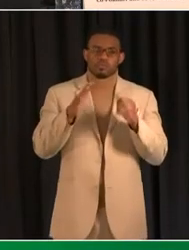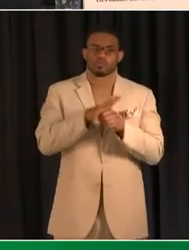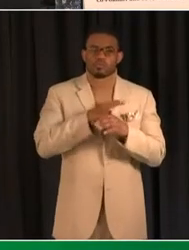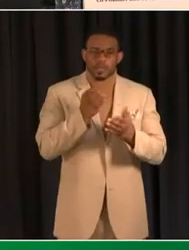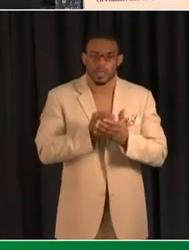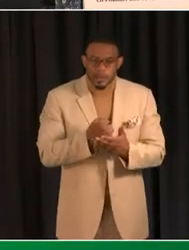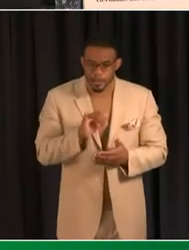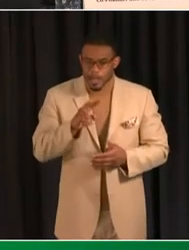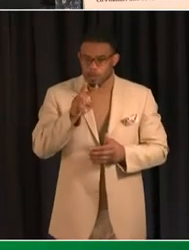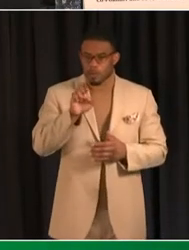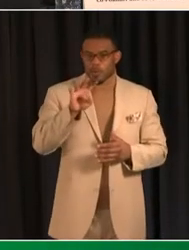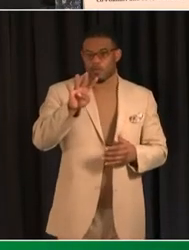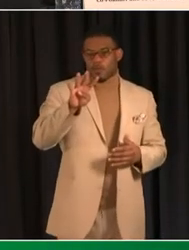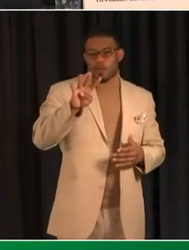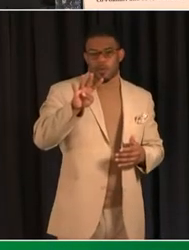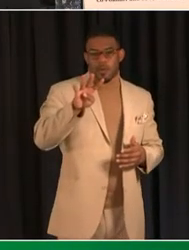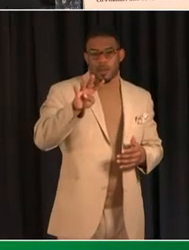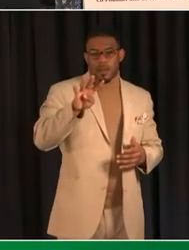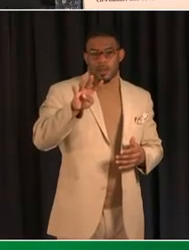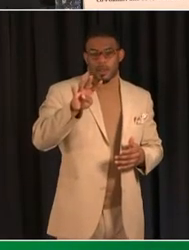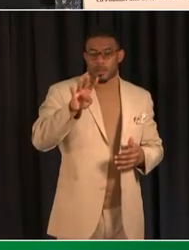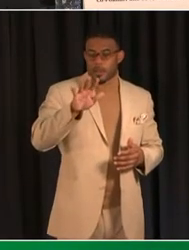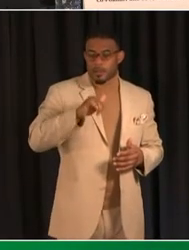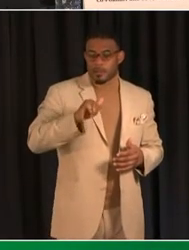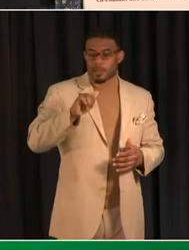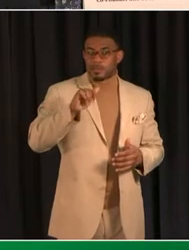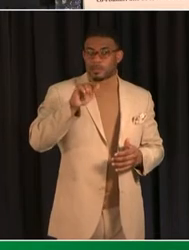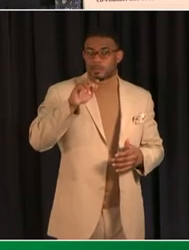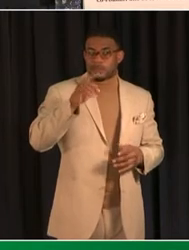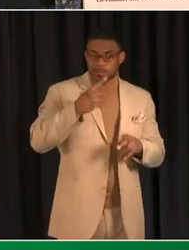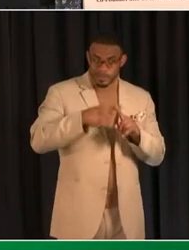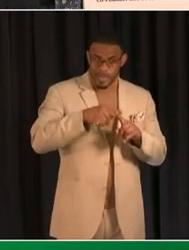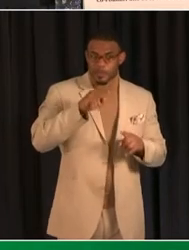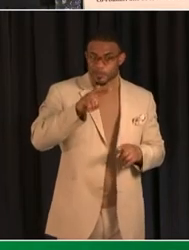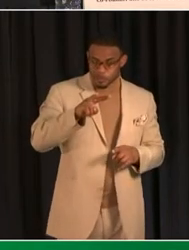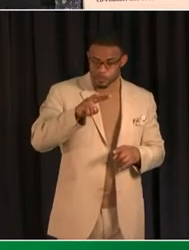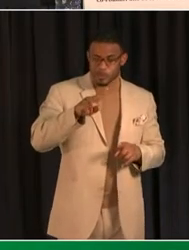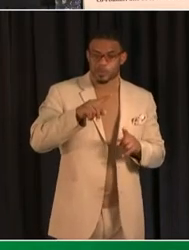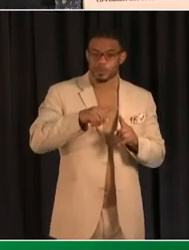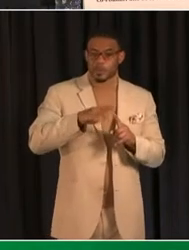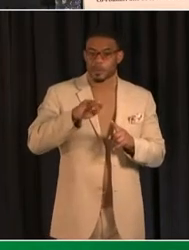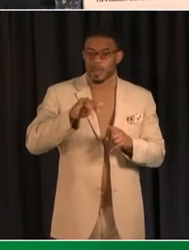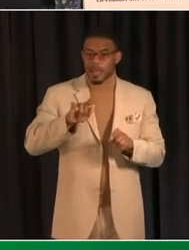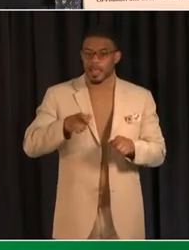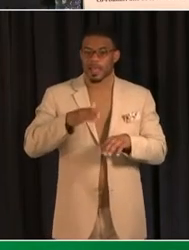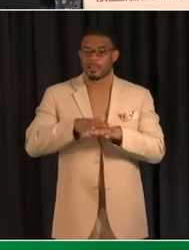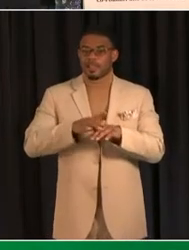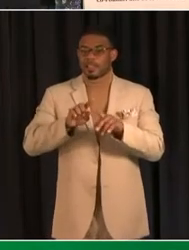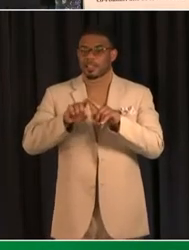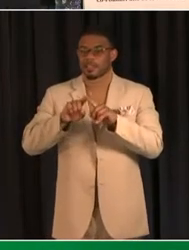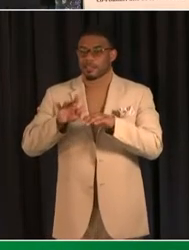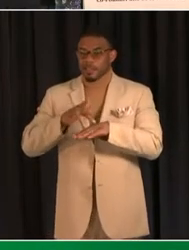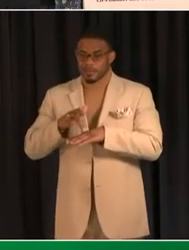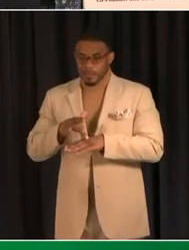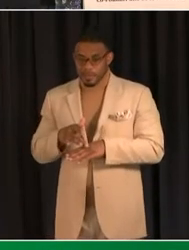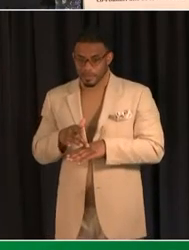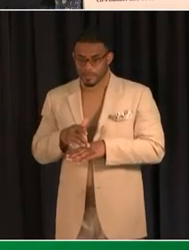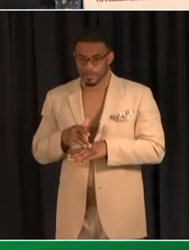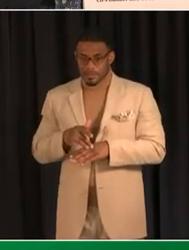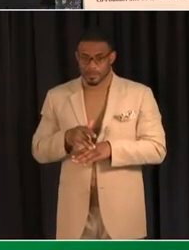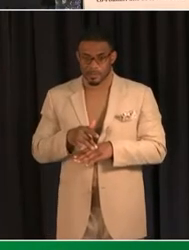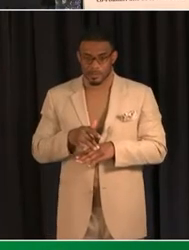local economy by 2.4 by times 2 by activating different